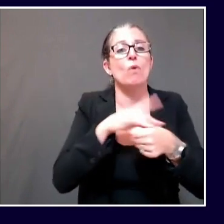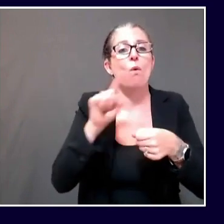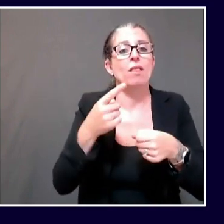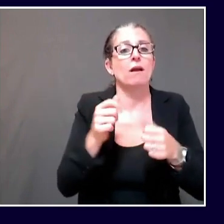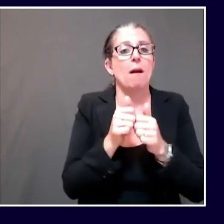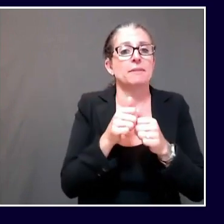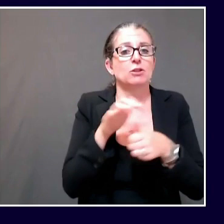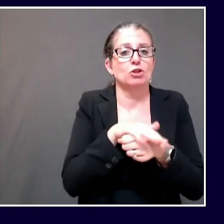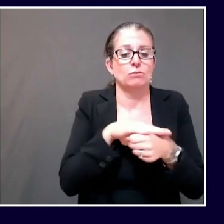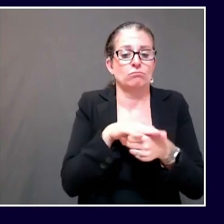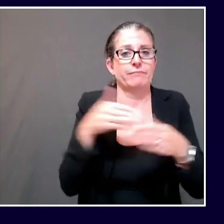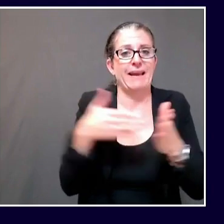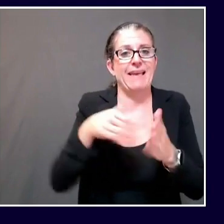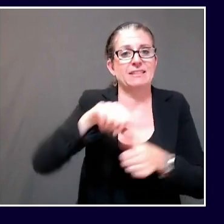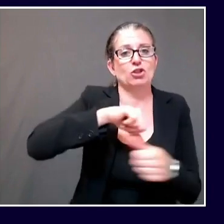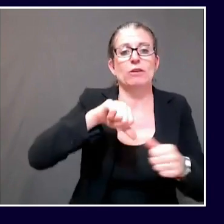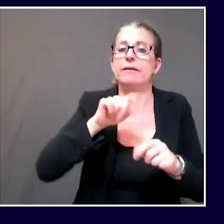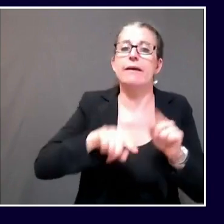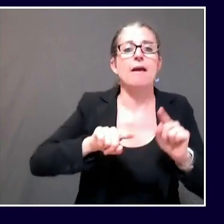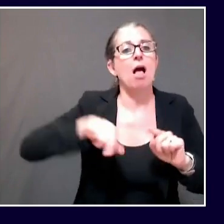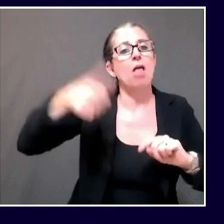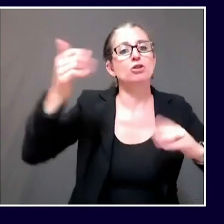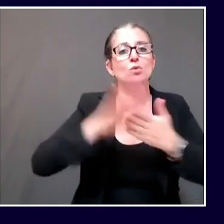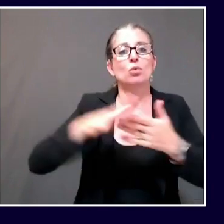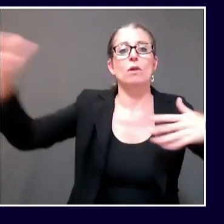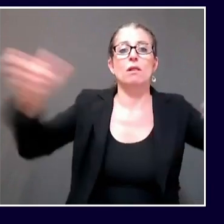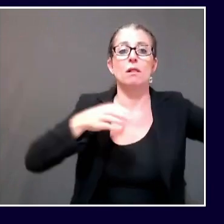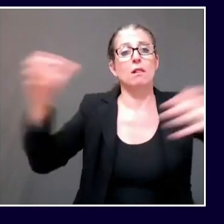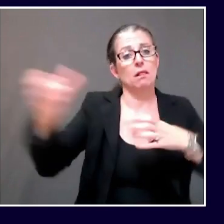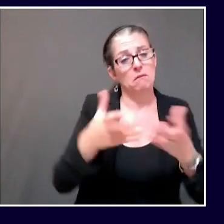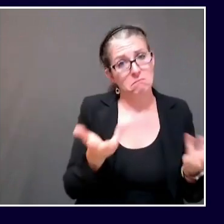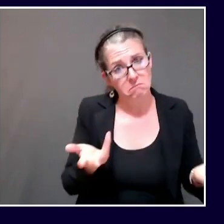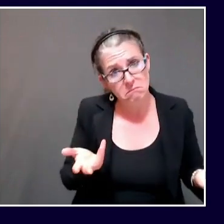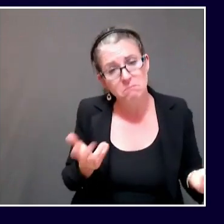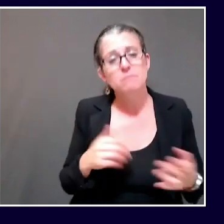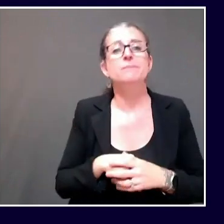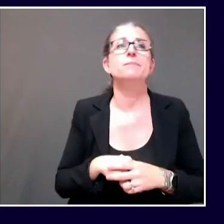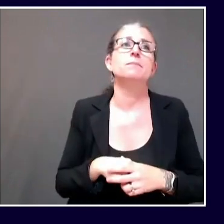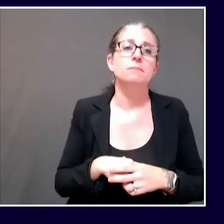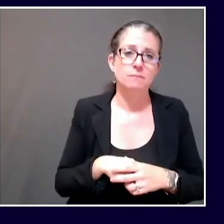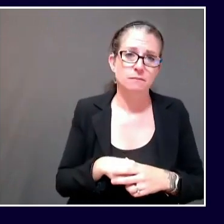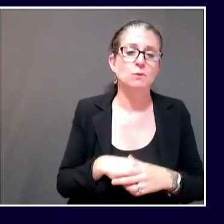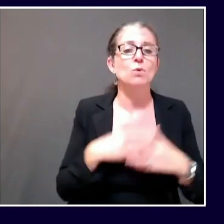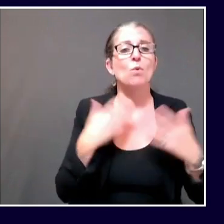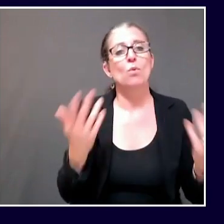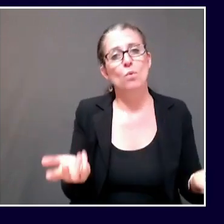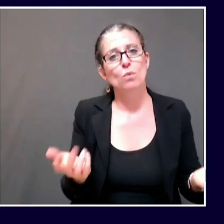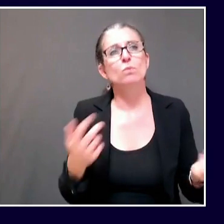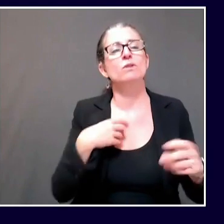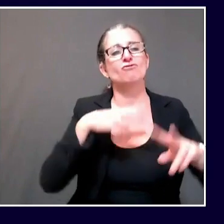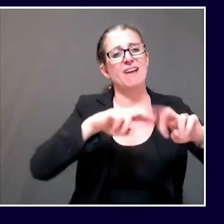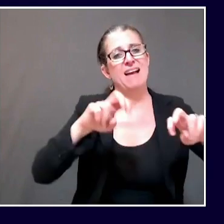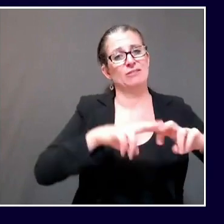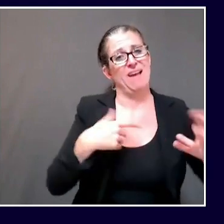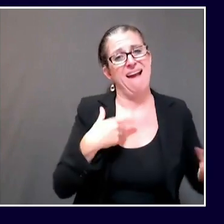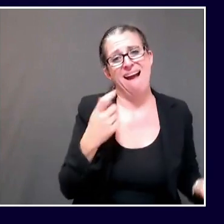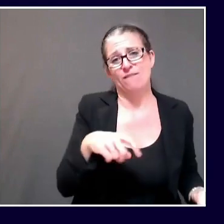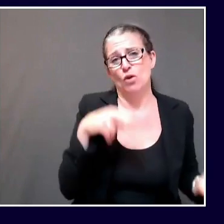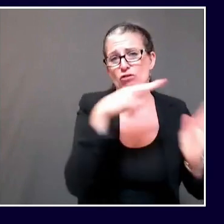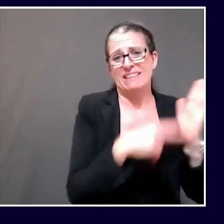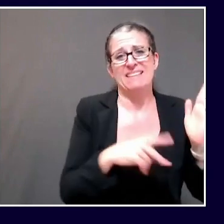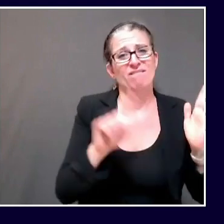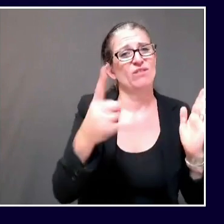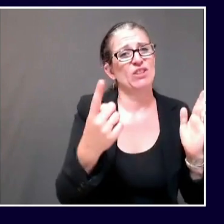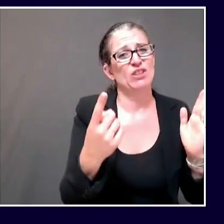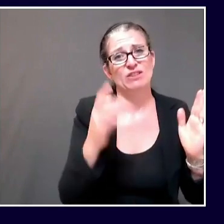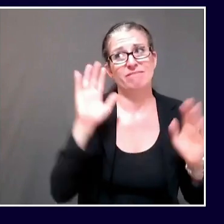review the recently released guidance from Maine Principals Association and provide them feedback as they request it.